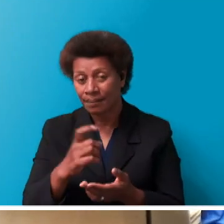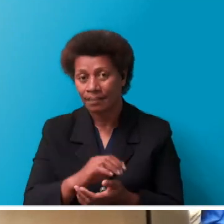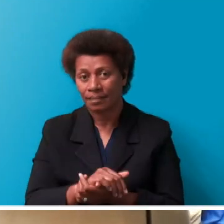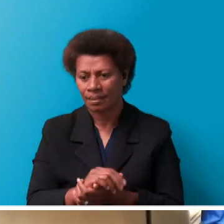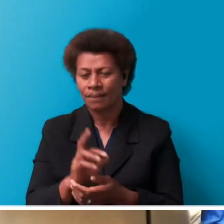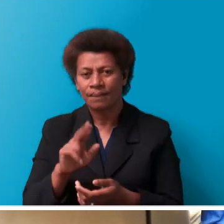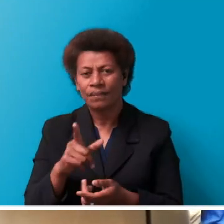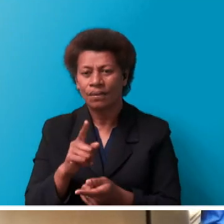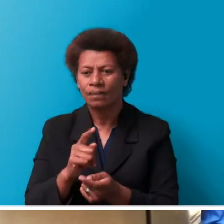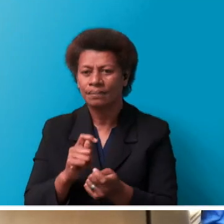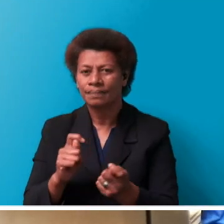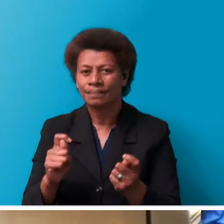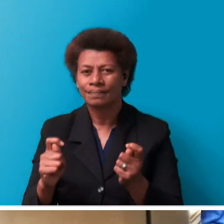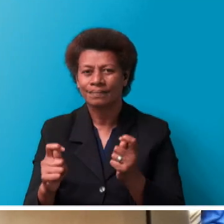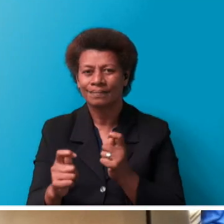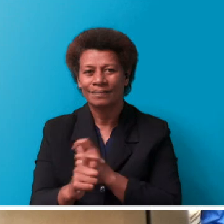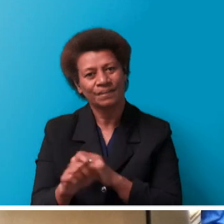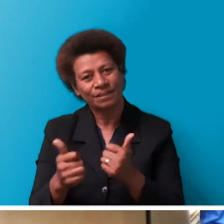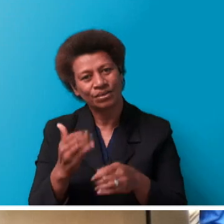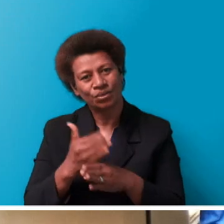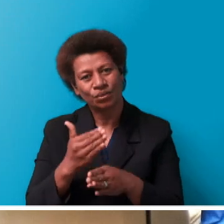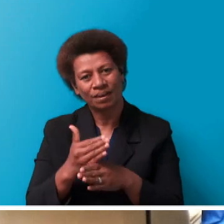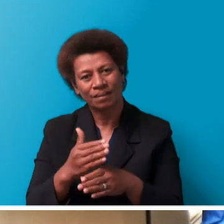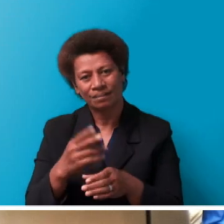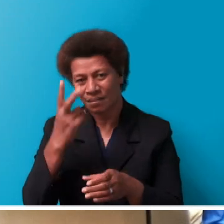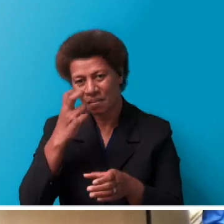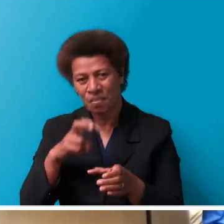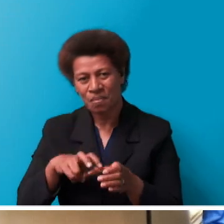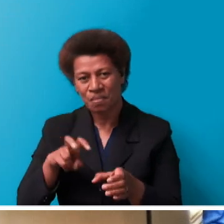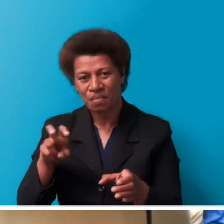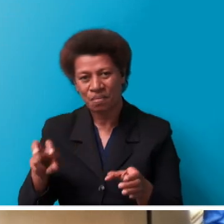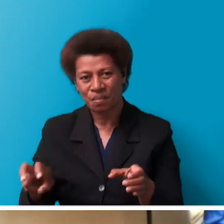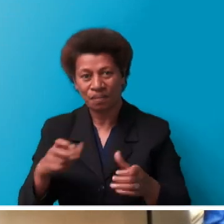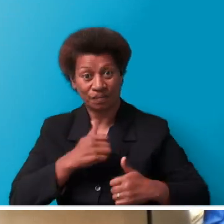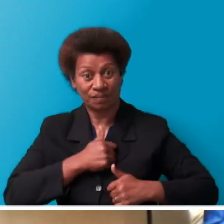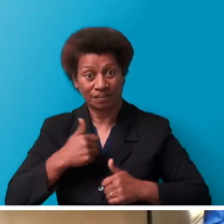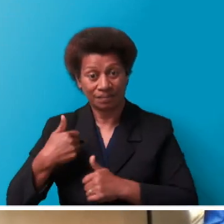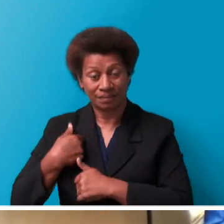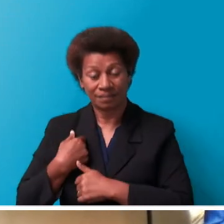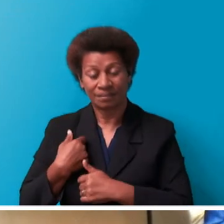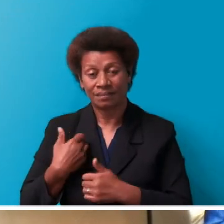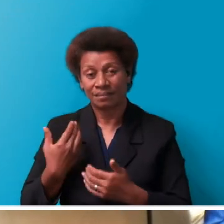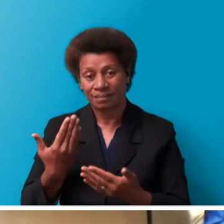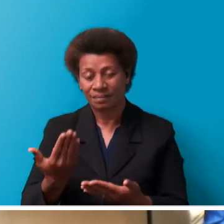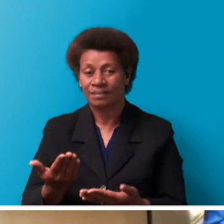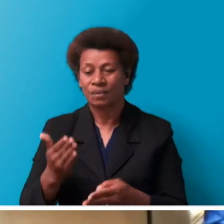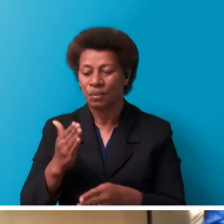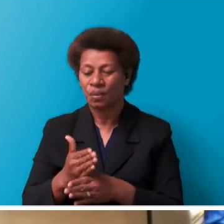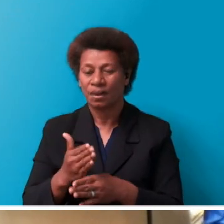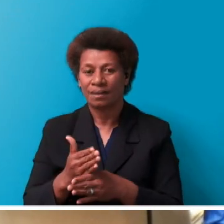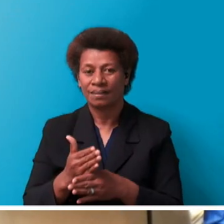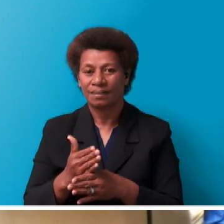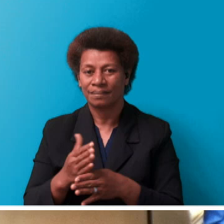transitioning into civilian life. The Veterans Affairs Unit continues to work closely with stakeholders to